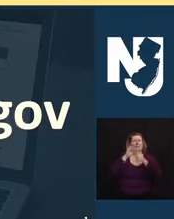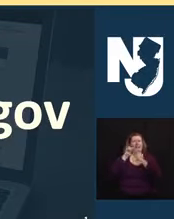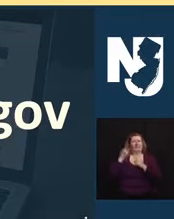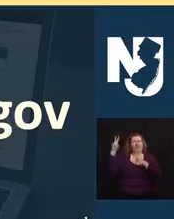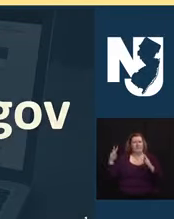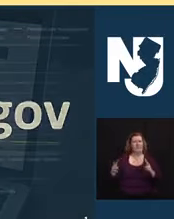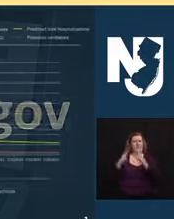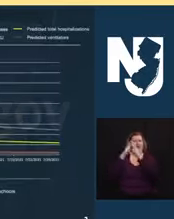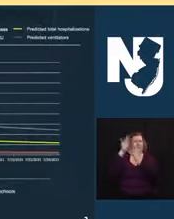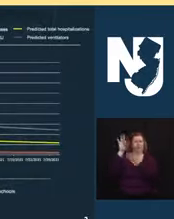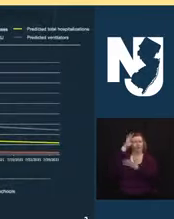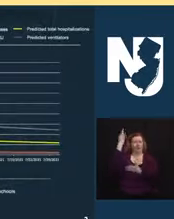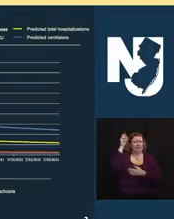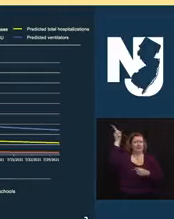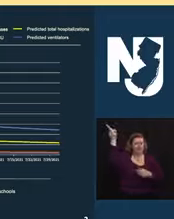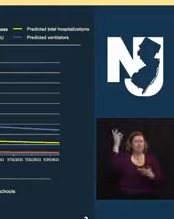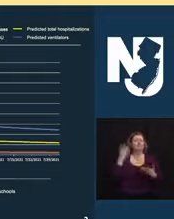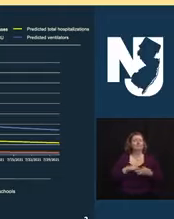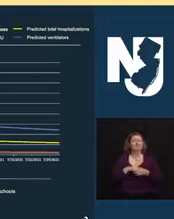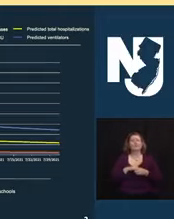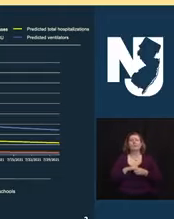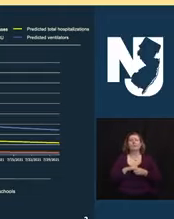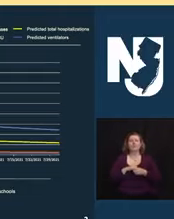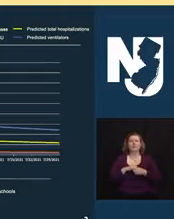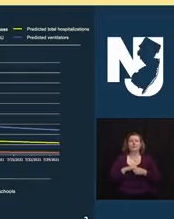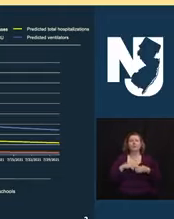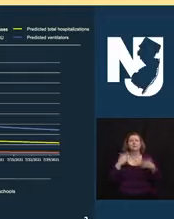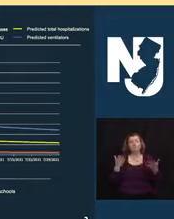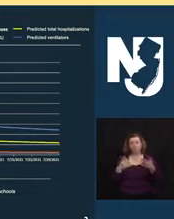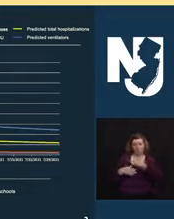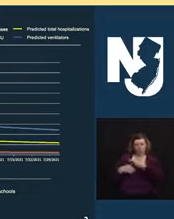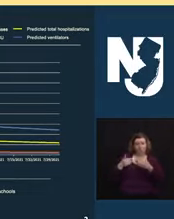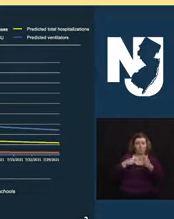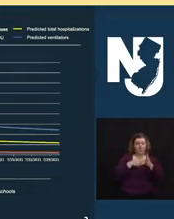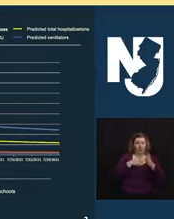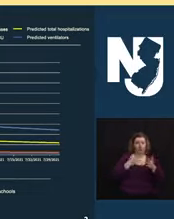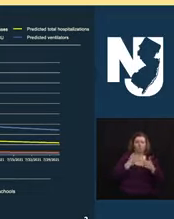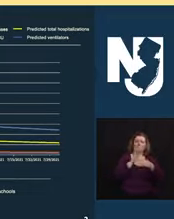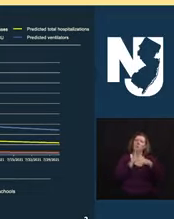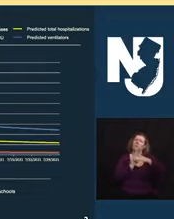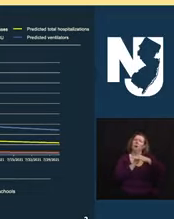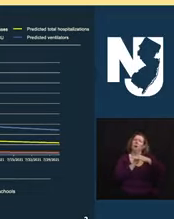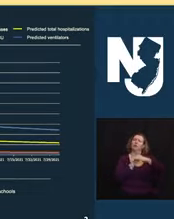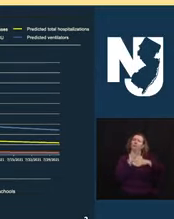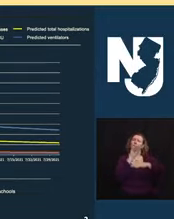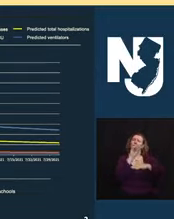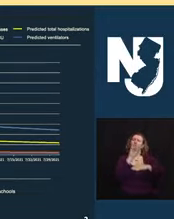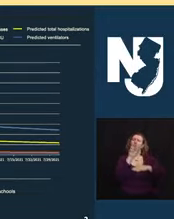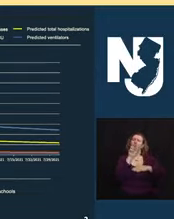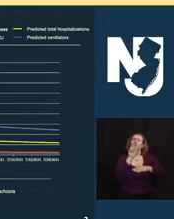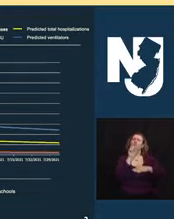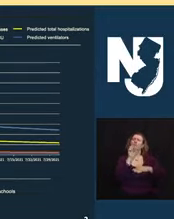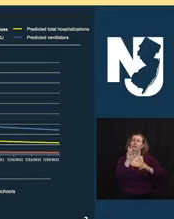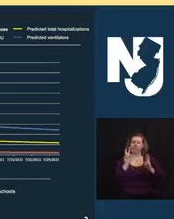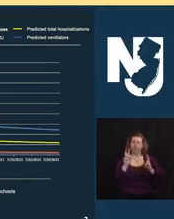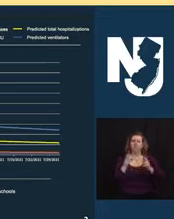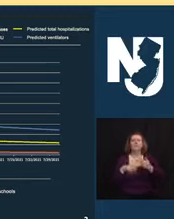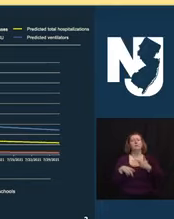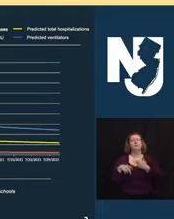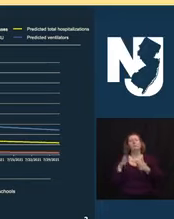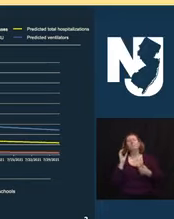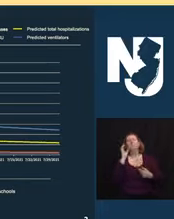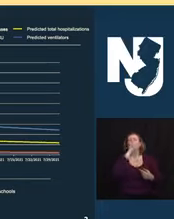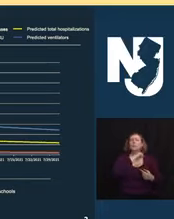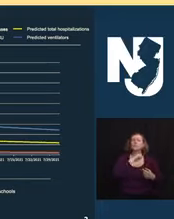models. First up, we're going to call this one our moderate case scenario. This model assumes that the number of